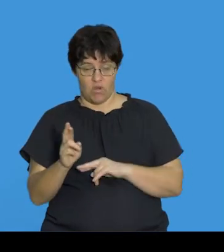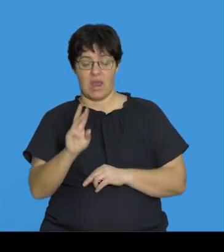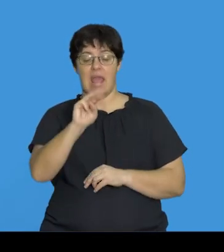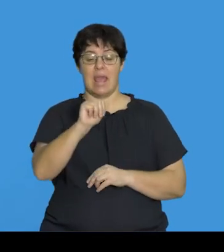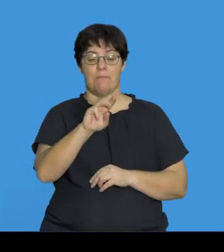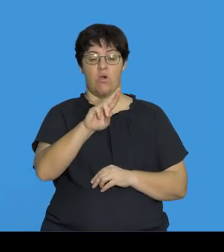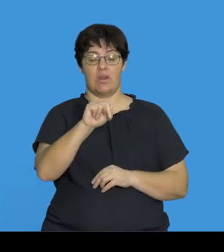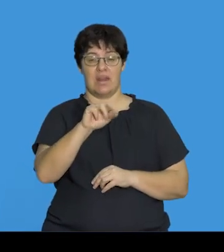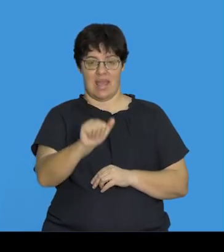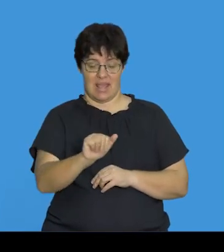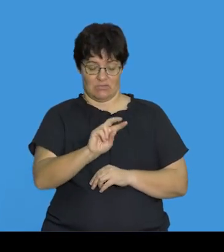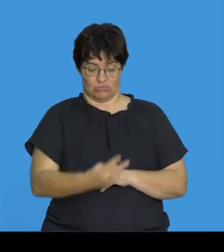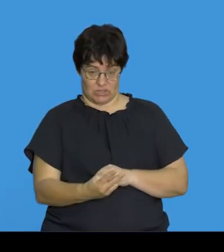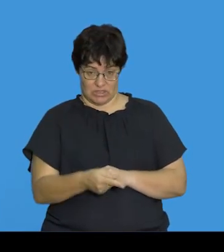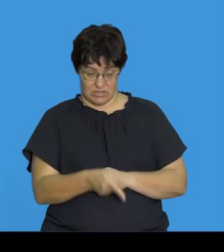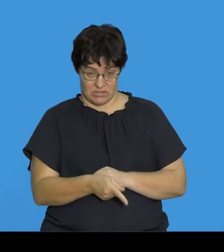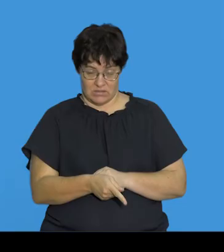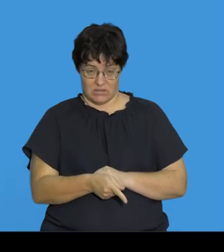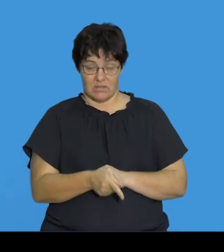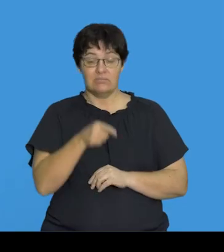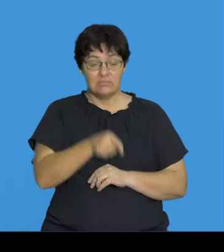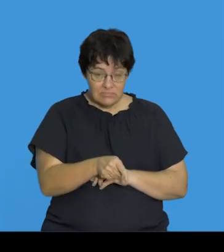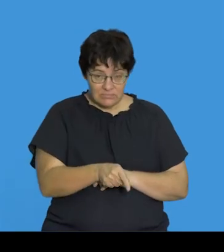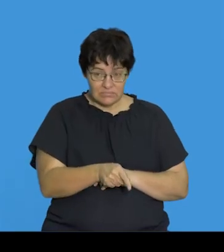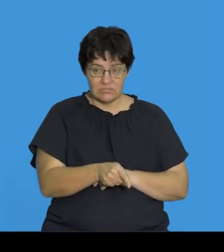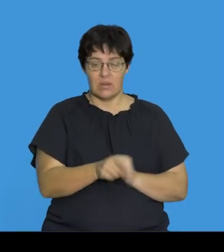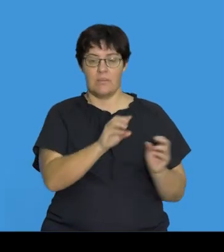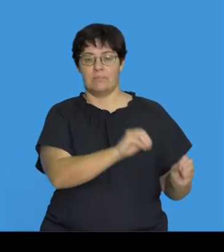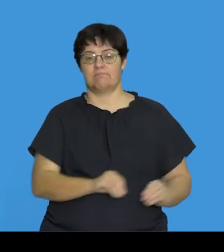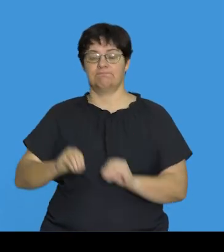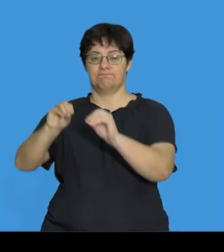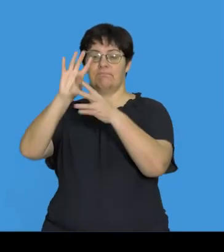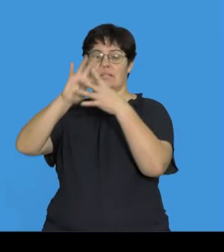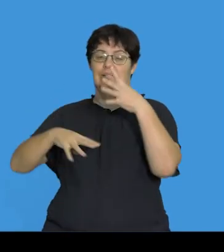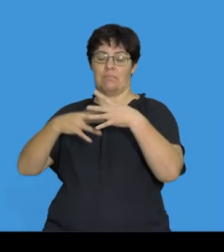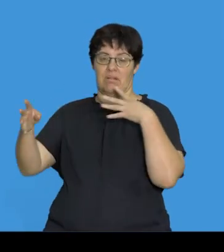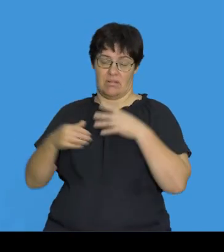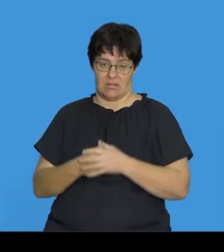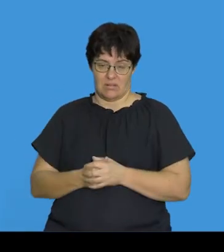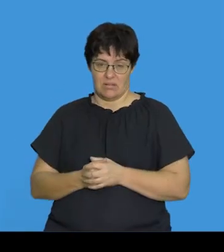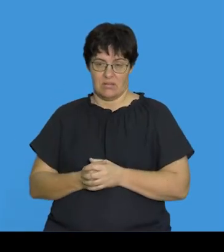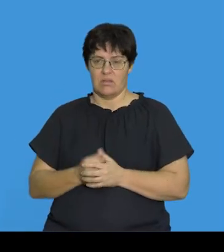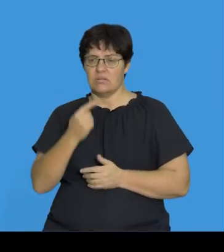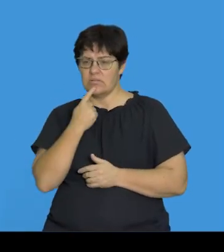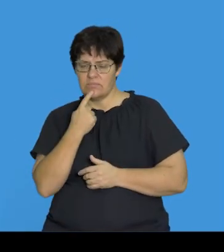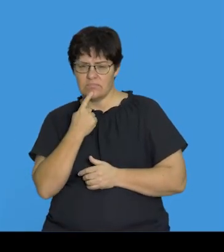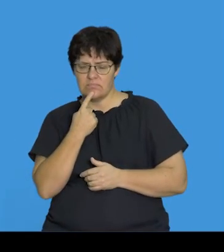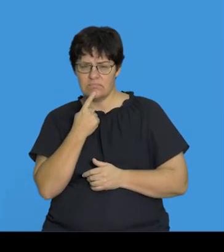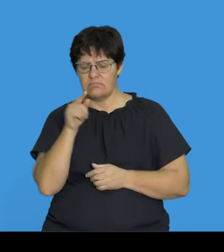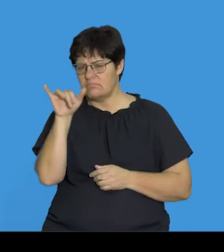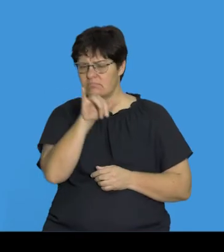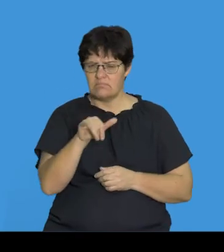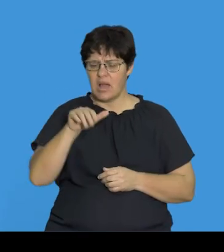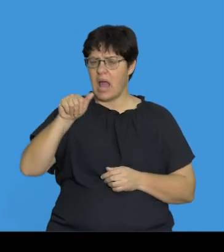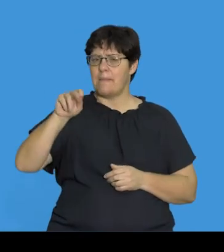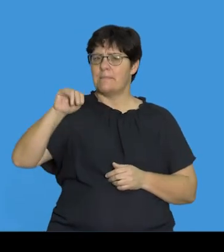to as the mRNA codons. And so this can now be put into a table where we can figure out which is that